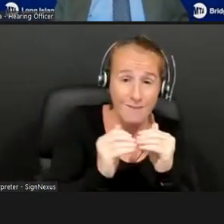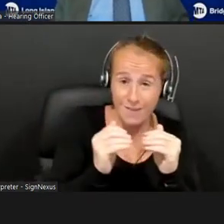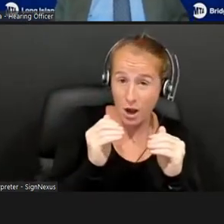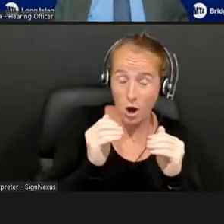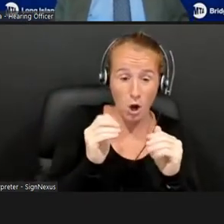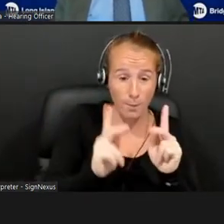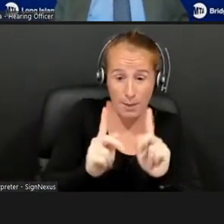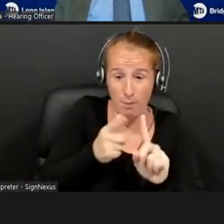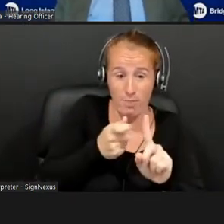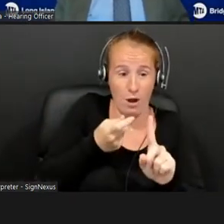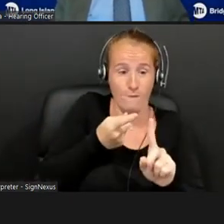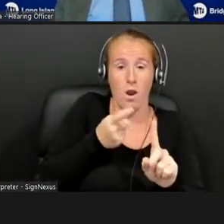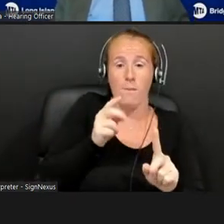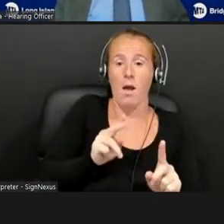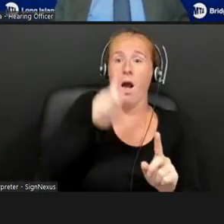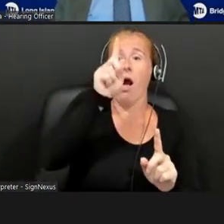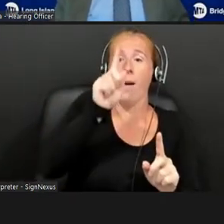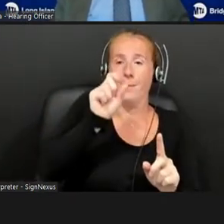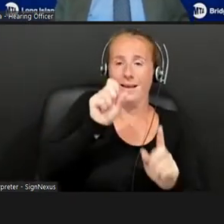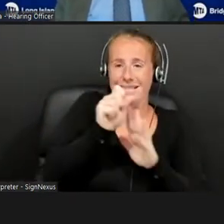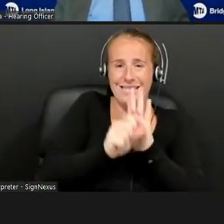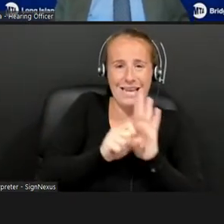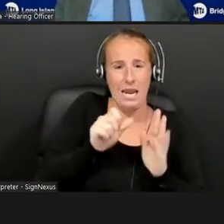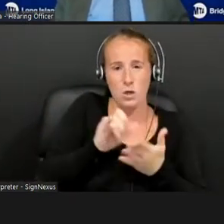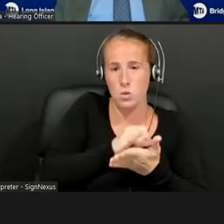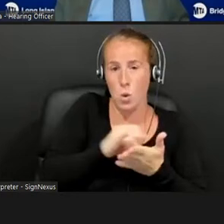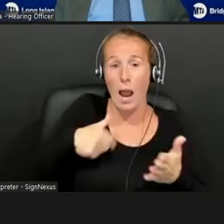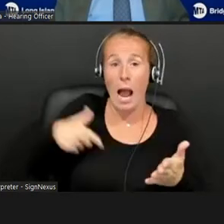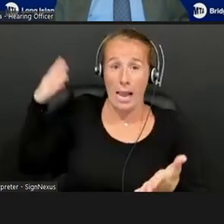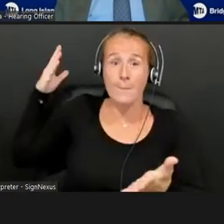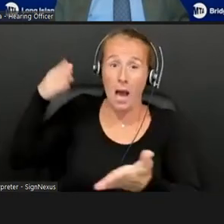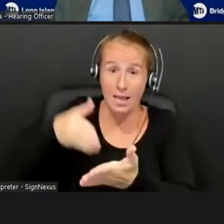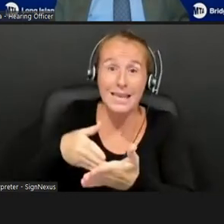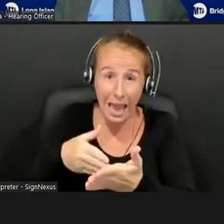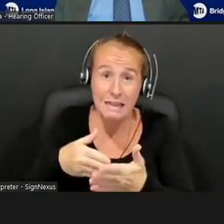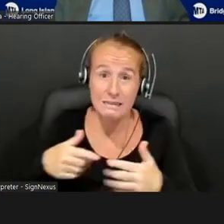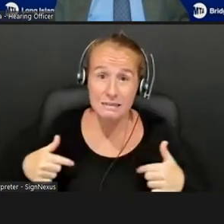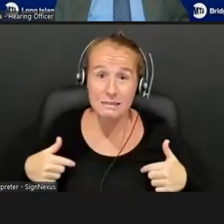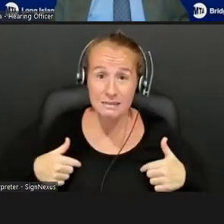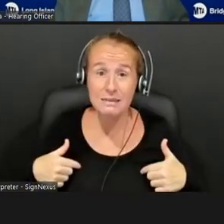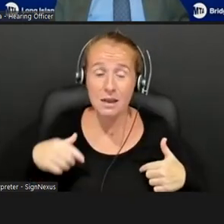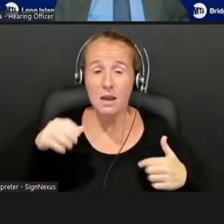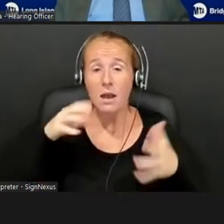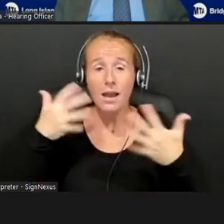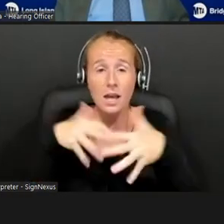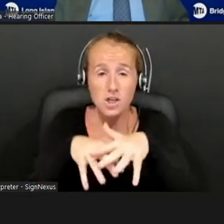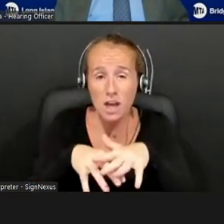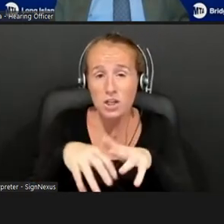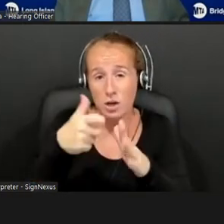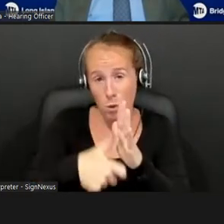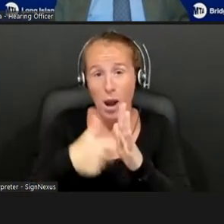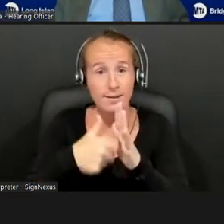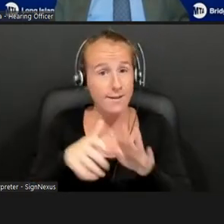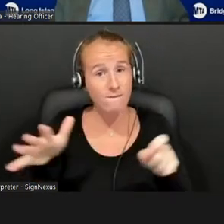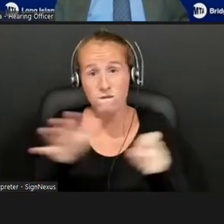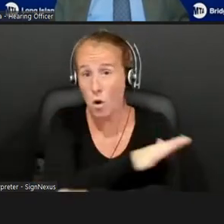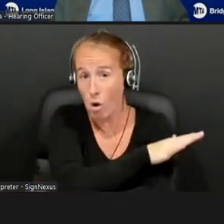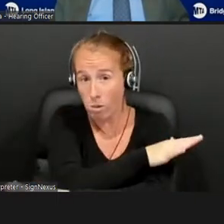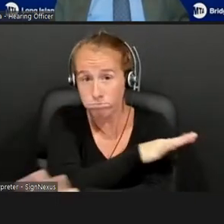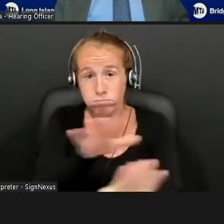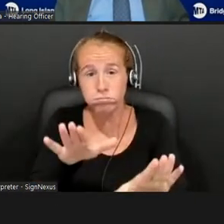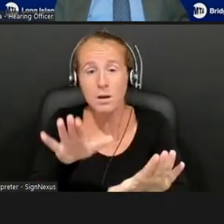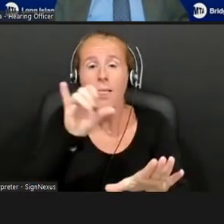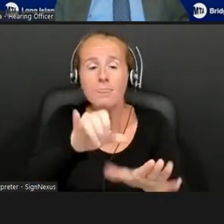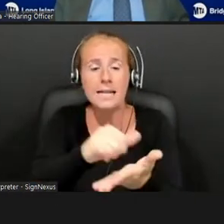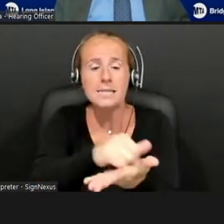commute from upstate New York I am completely against congestion pricing that's Manhattan's problem